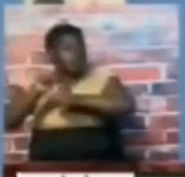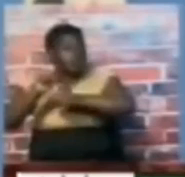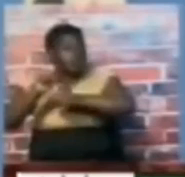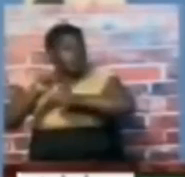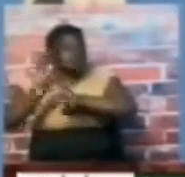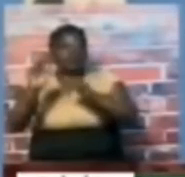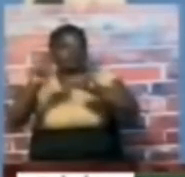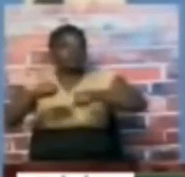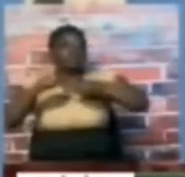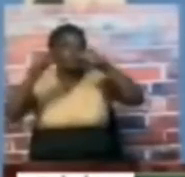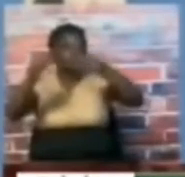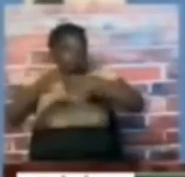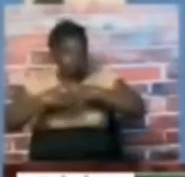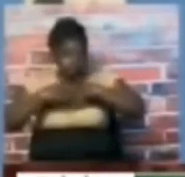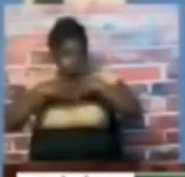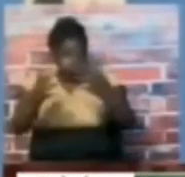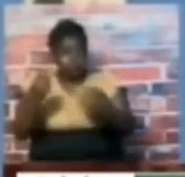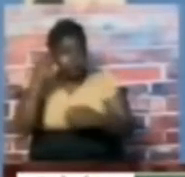Those ones can open for now.